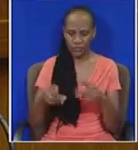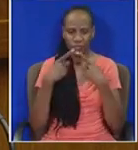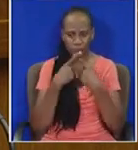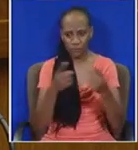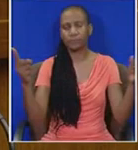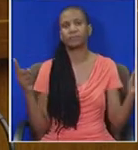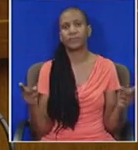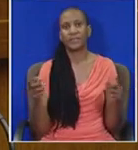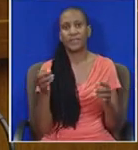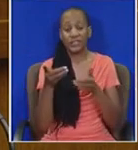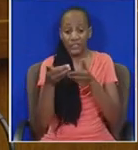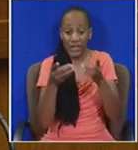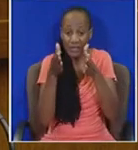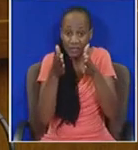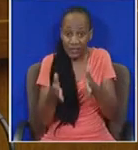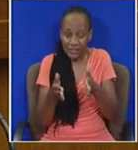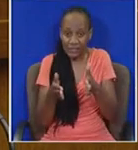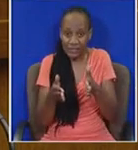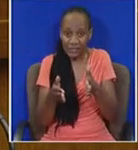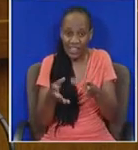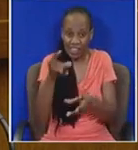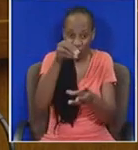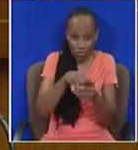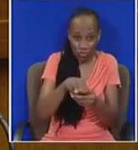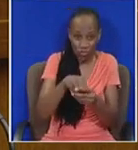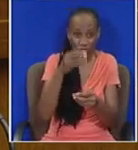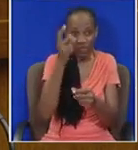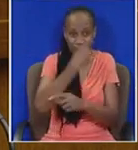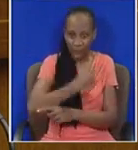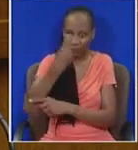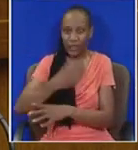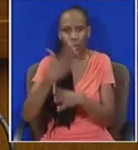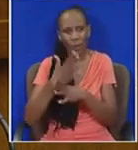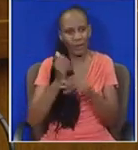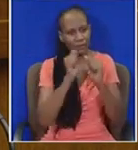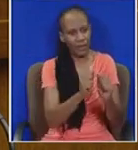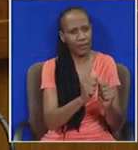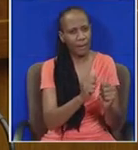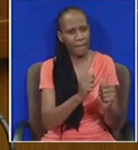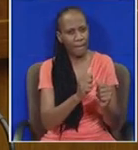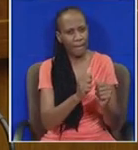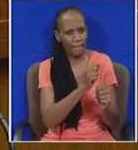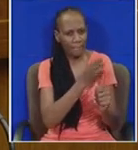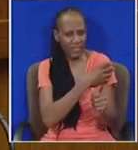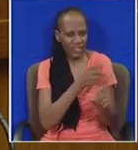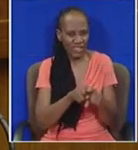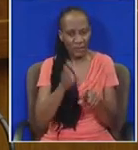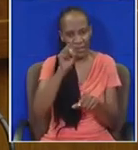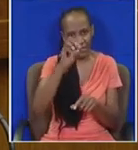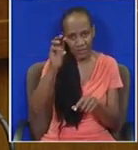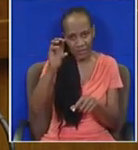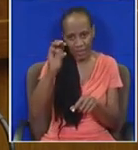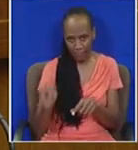that the directors must stay out of operational duties of managers, such as supply chain management. The